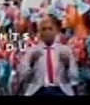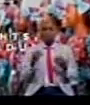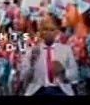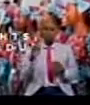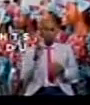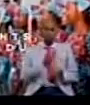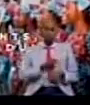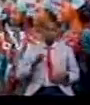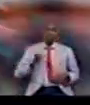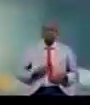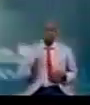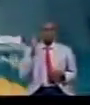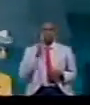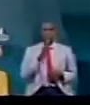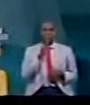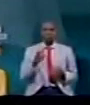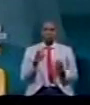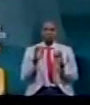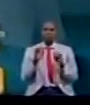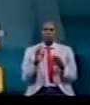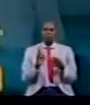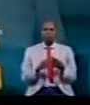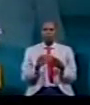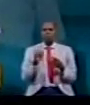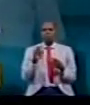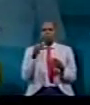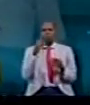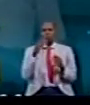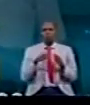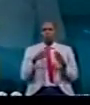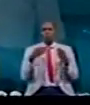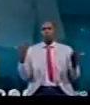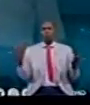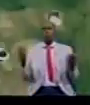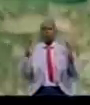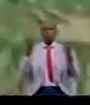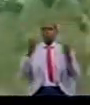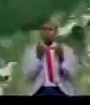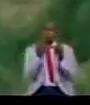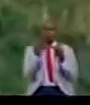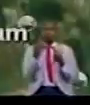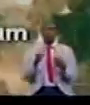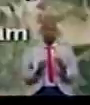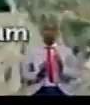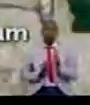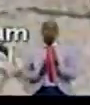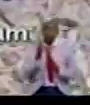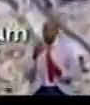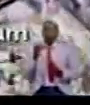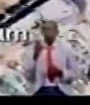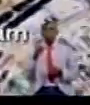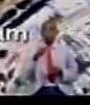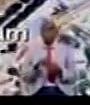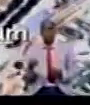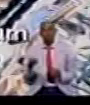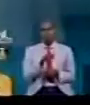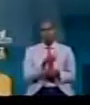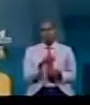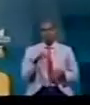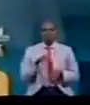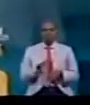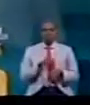storm that is raging against individual lives, against families, against children, against the